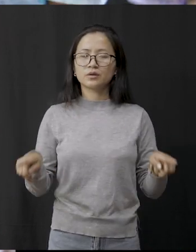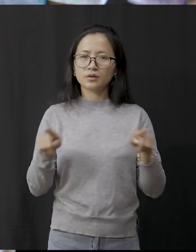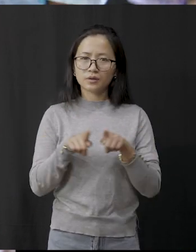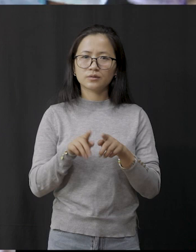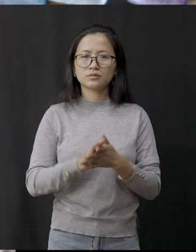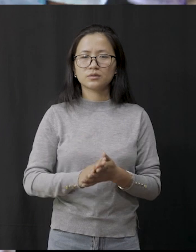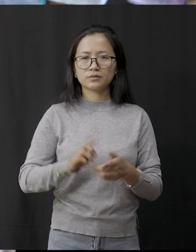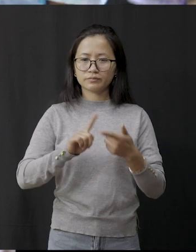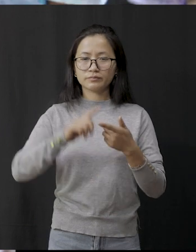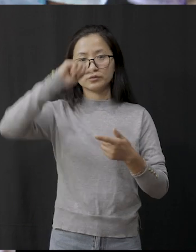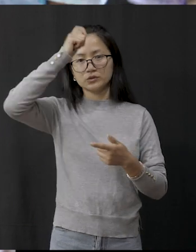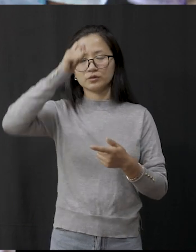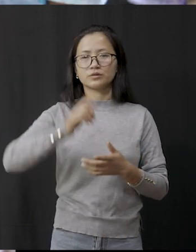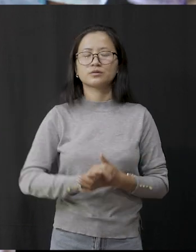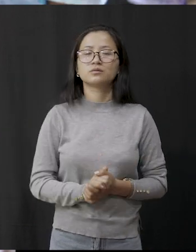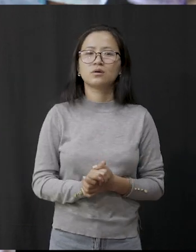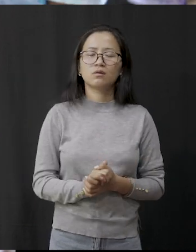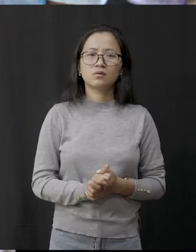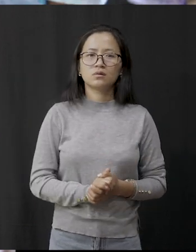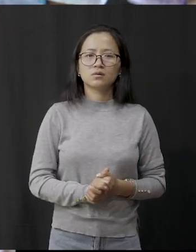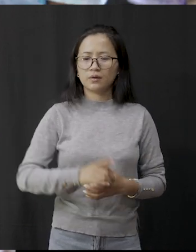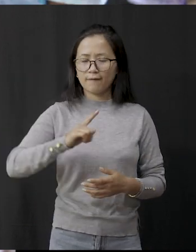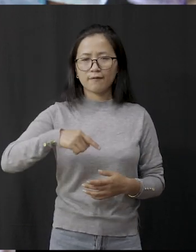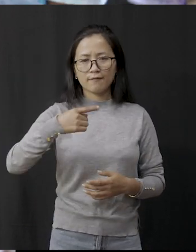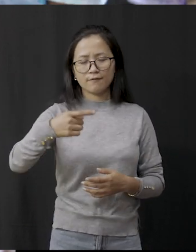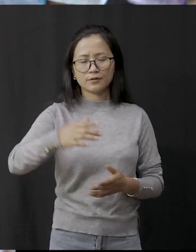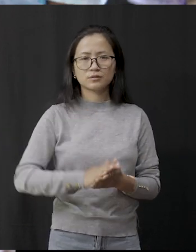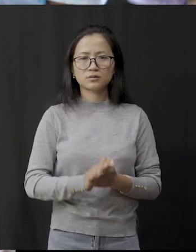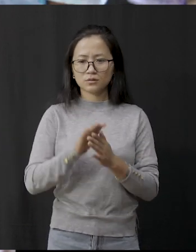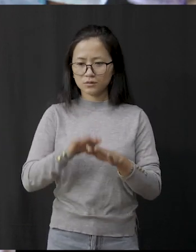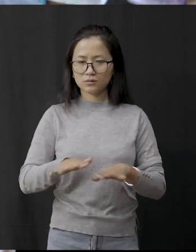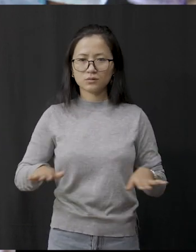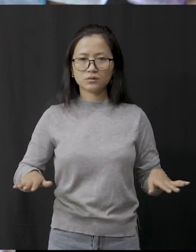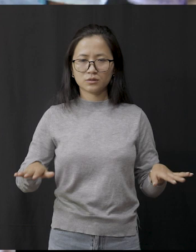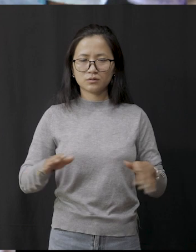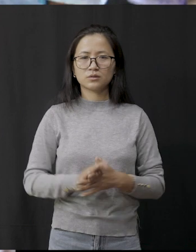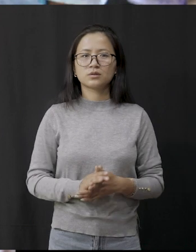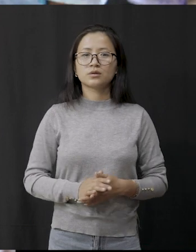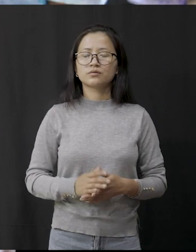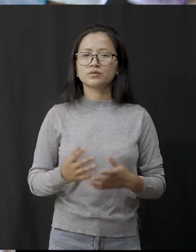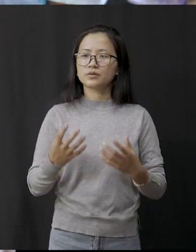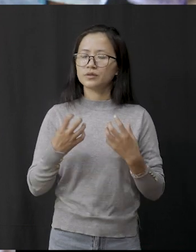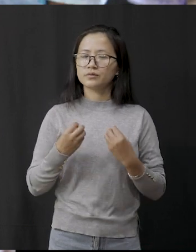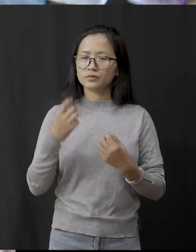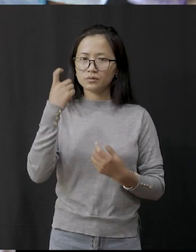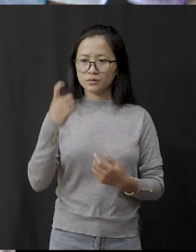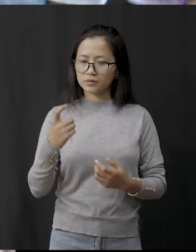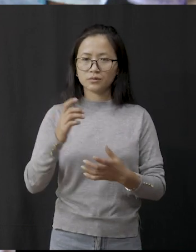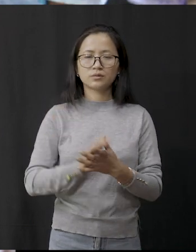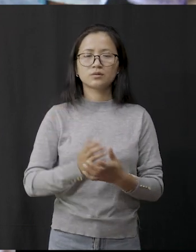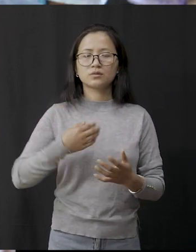compulsory education. So every student, every children, they deserve to go to